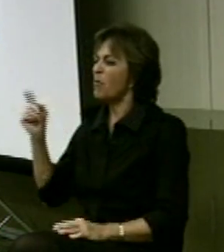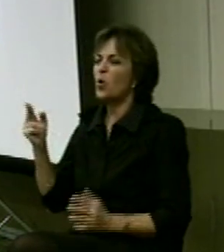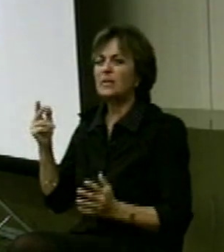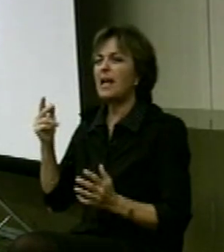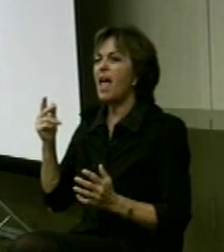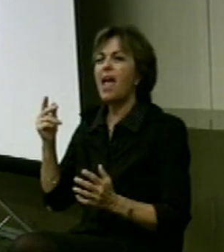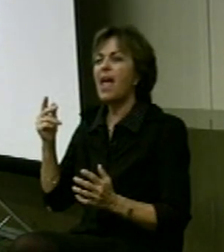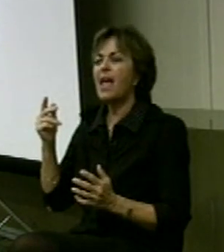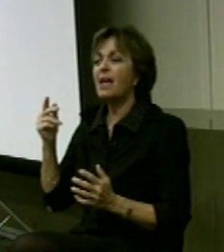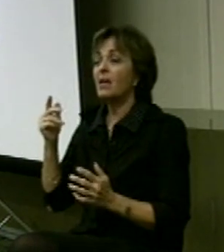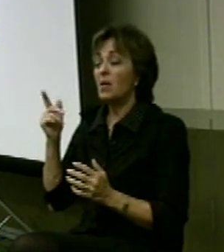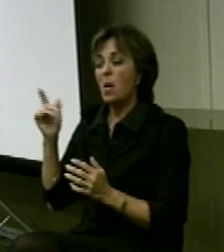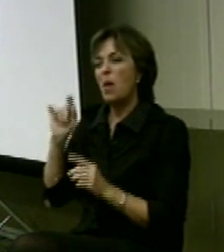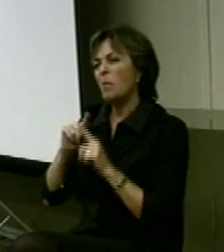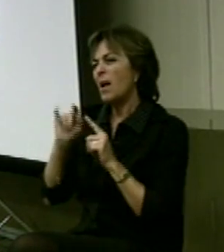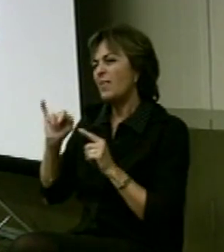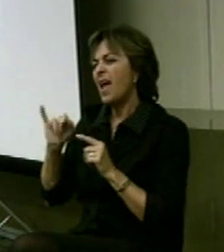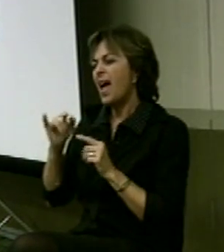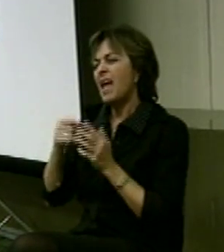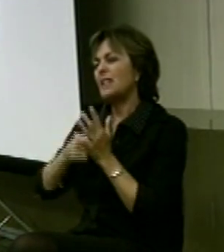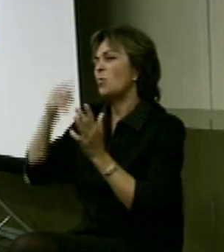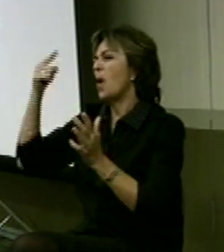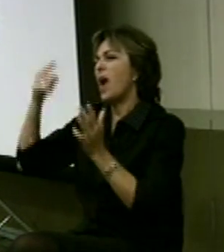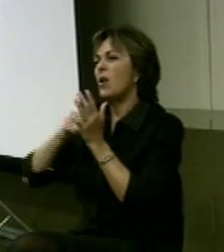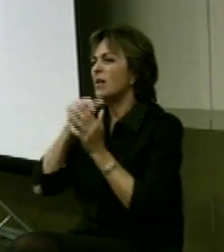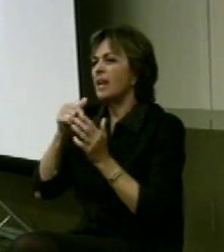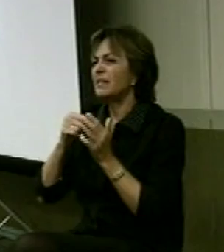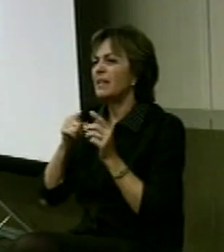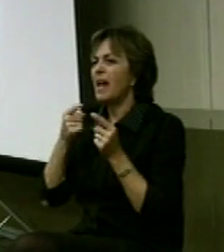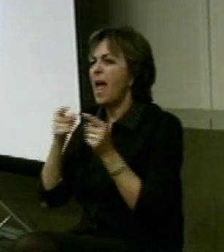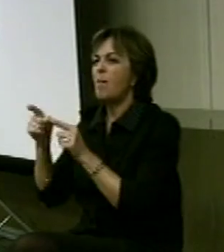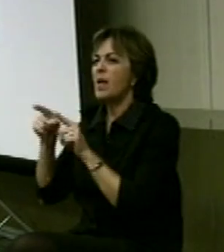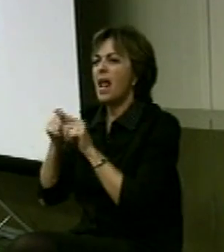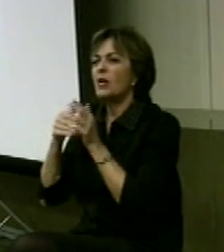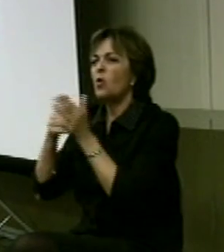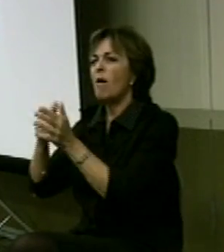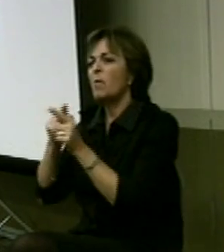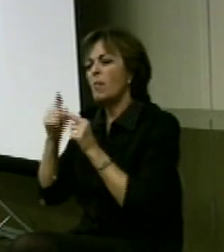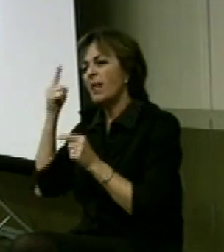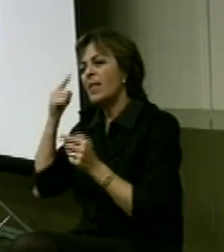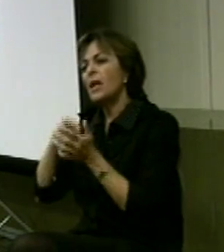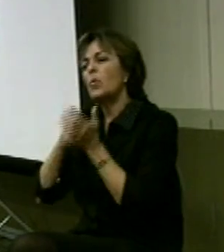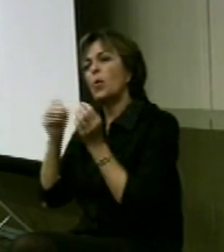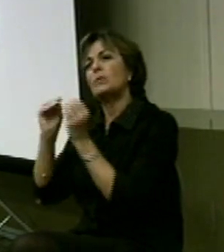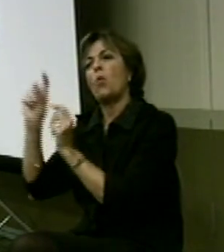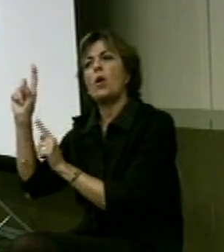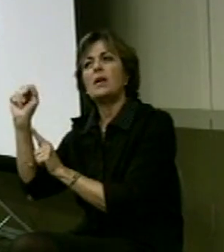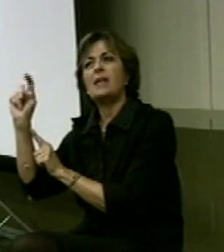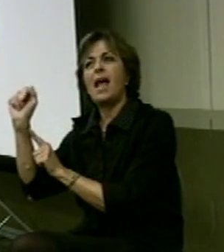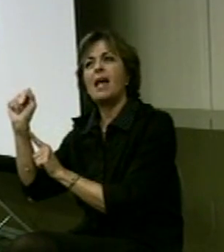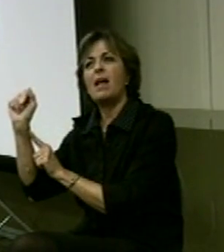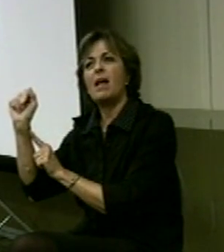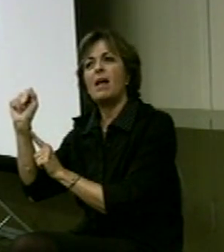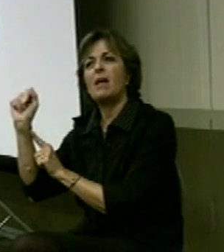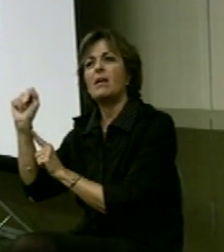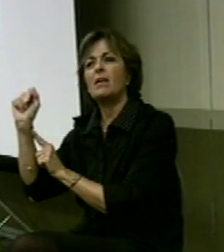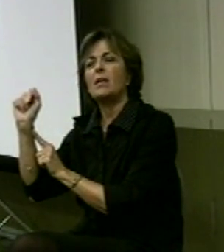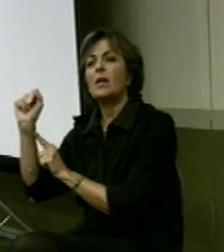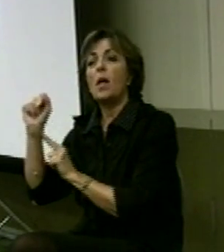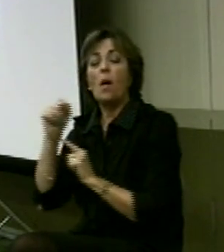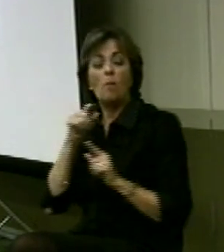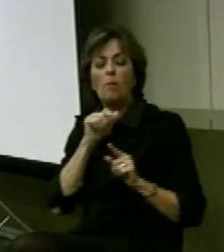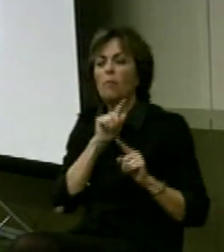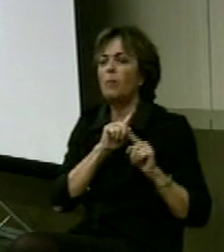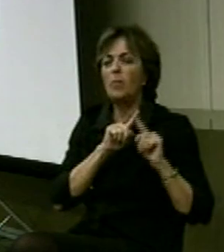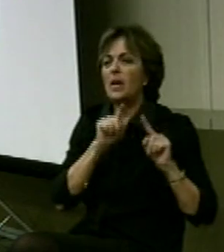again, that's rare. It doesn't happen as often, and that's just requires, I think, more data, but put those